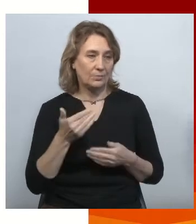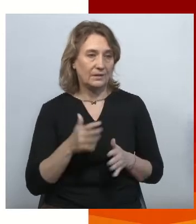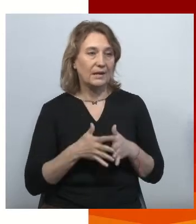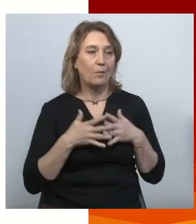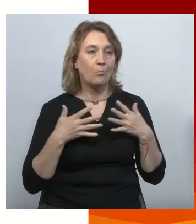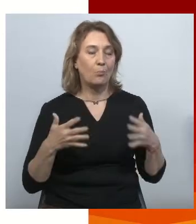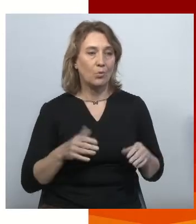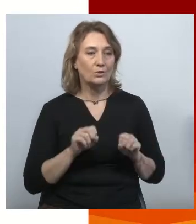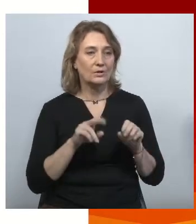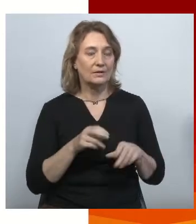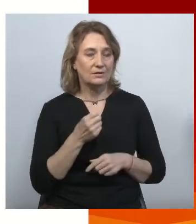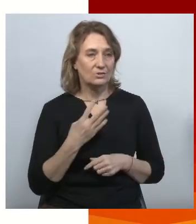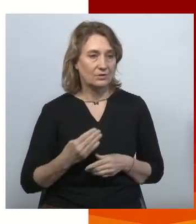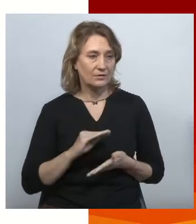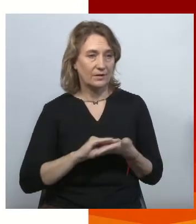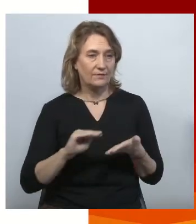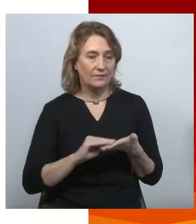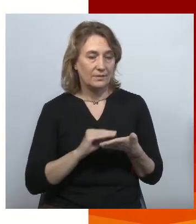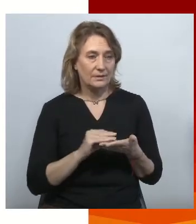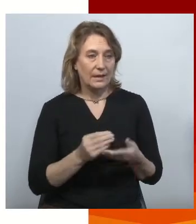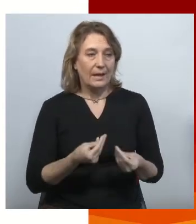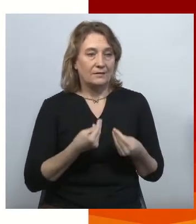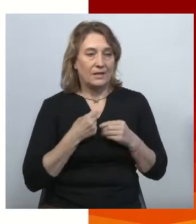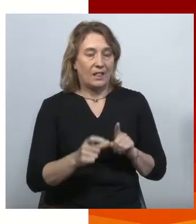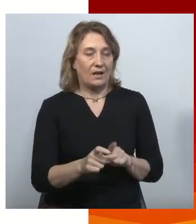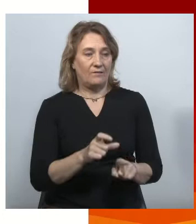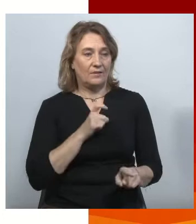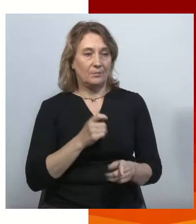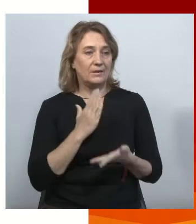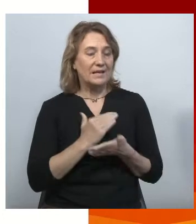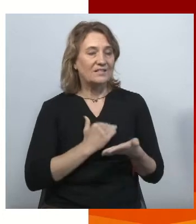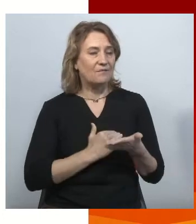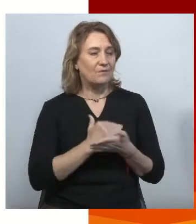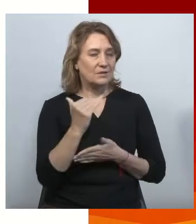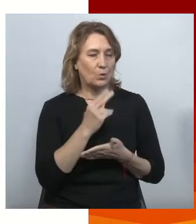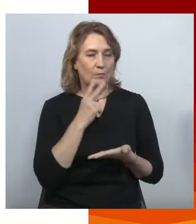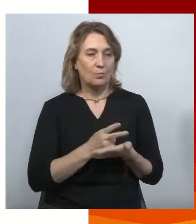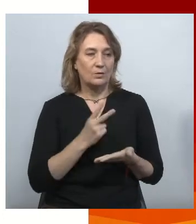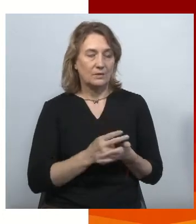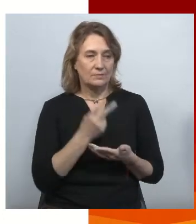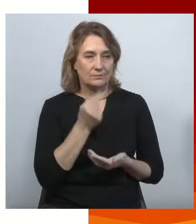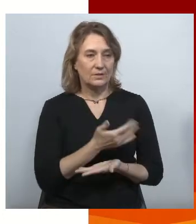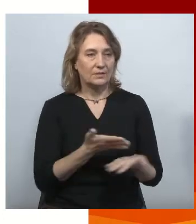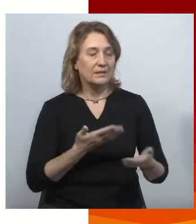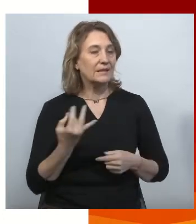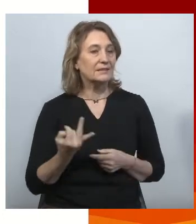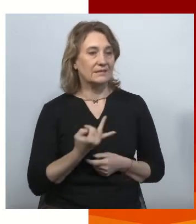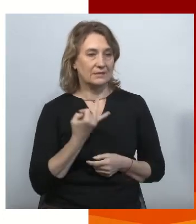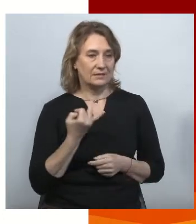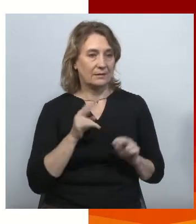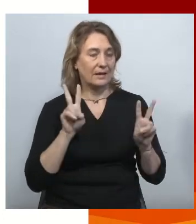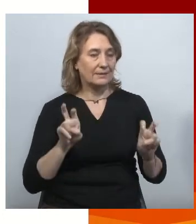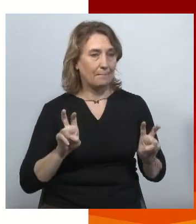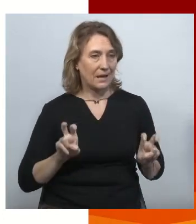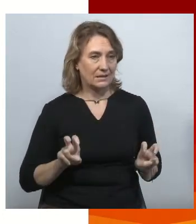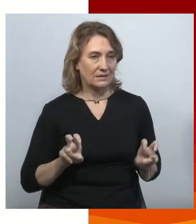372 invitations to the survey, and the majority, more than half of the respondents,